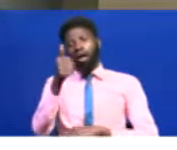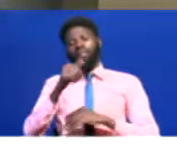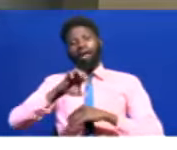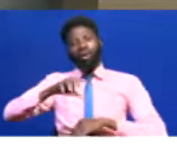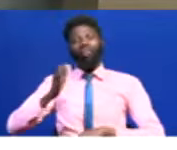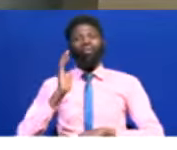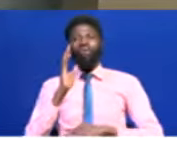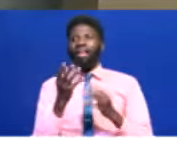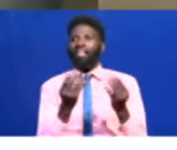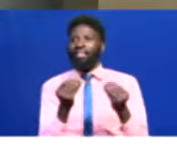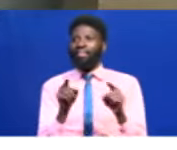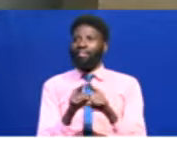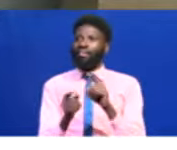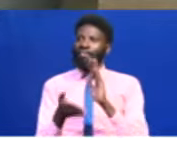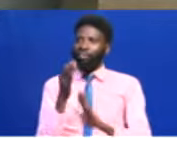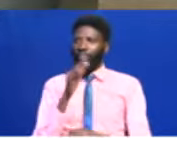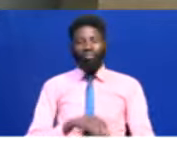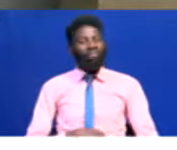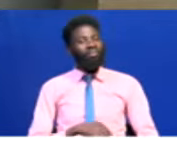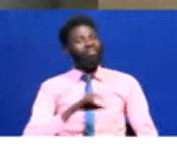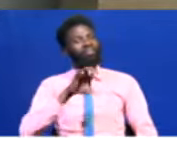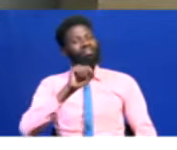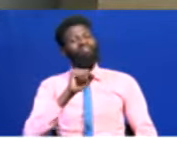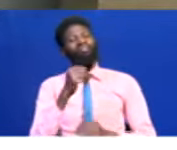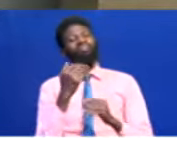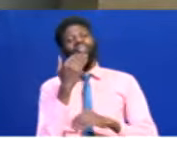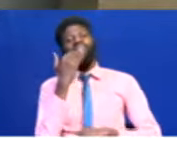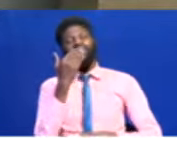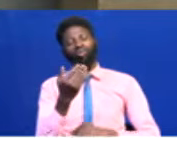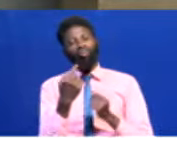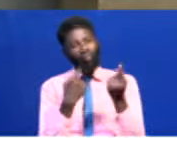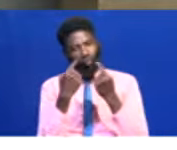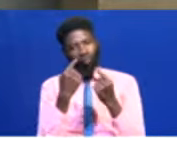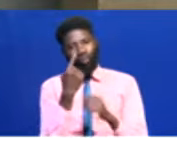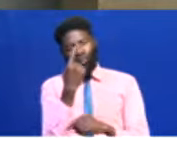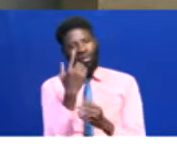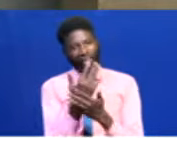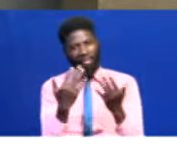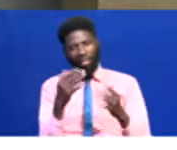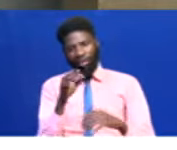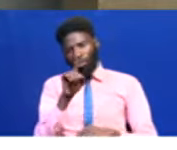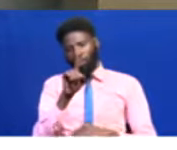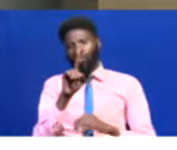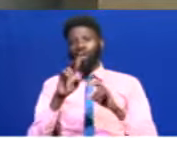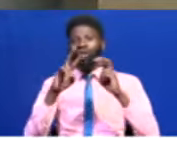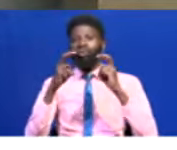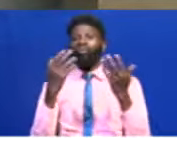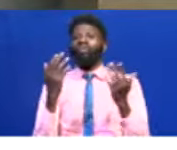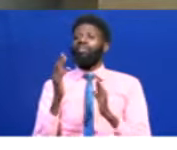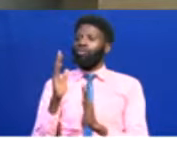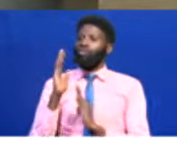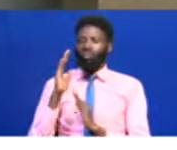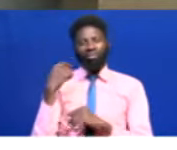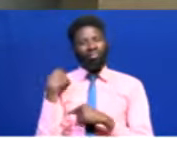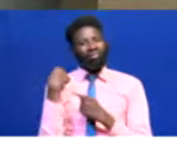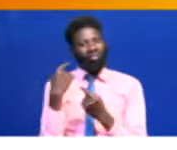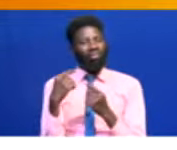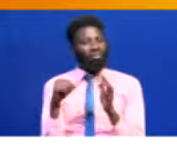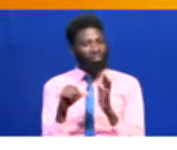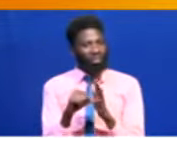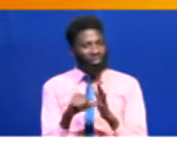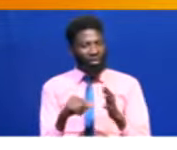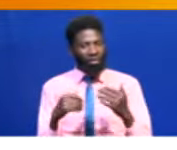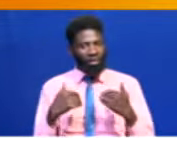Mm-hmm. Well, thanks for mentioning one thing, and the issue is the security of these documents, right, given the history that we've had when it comes mm-hmm. to the land registries. Mm-hmm.